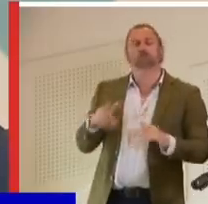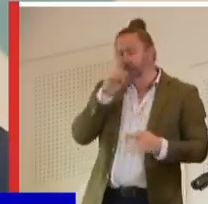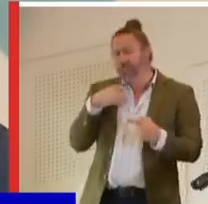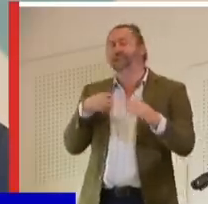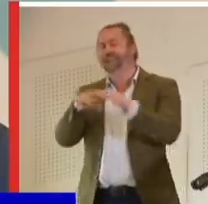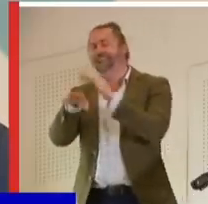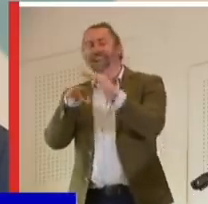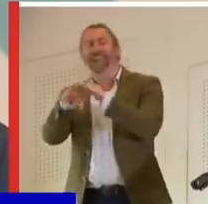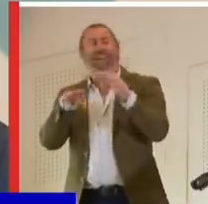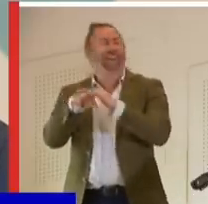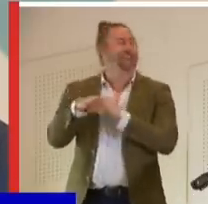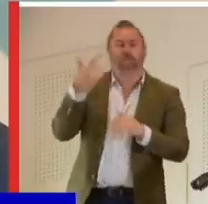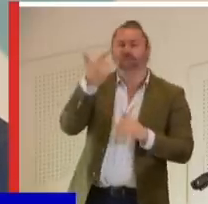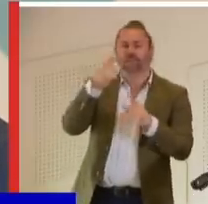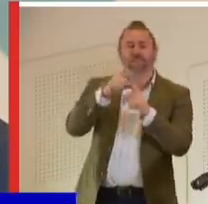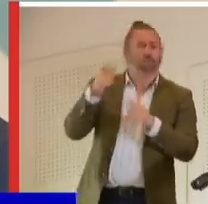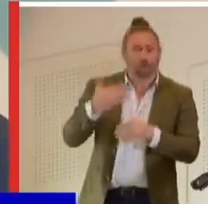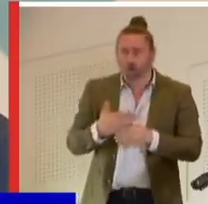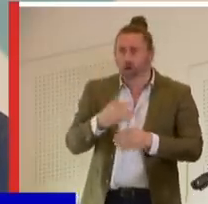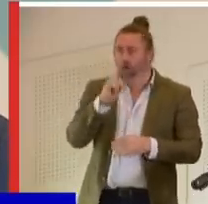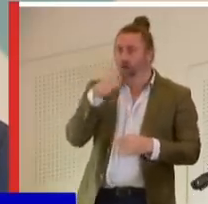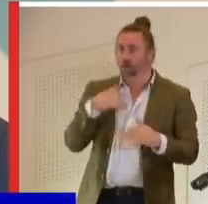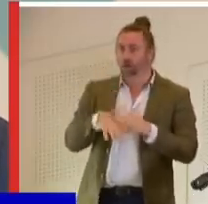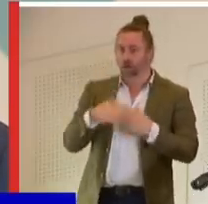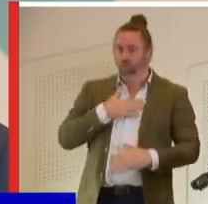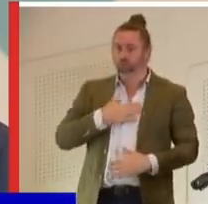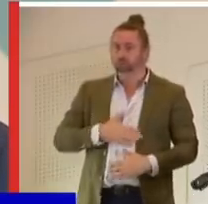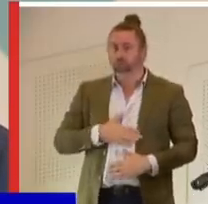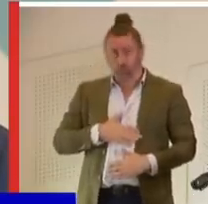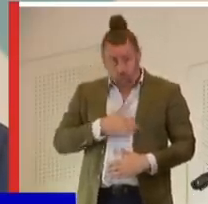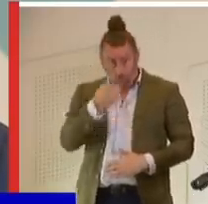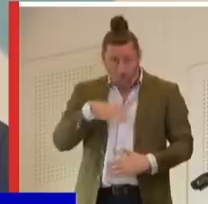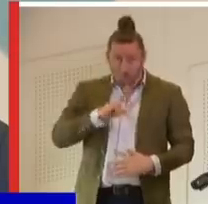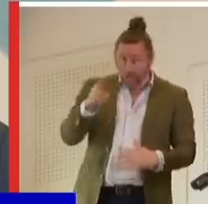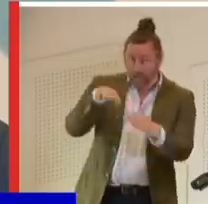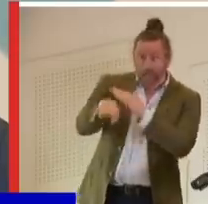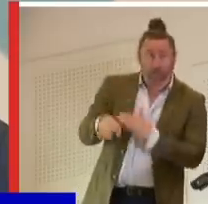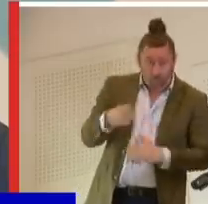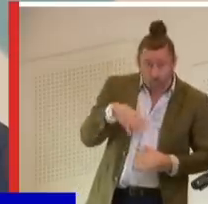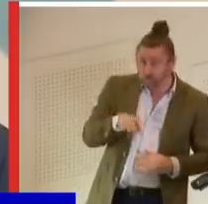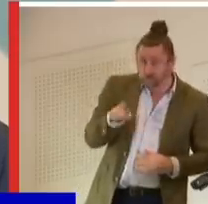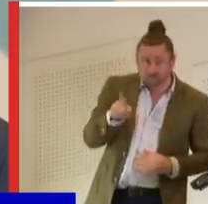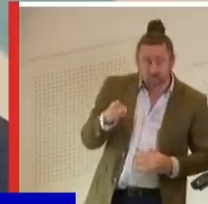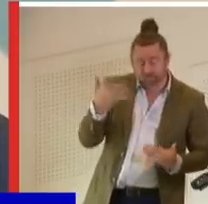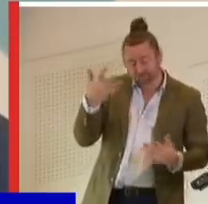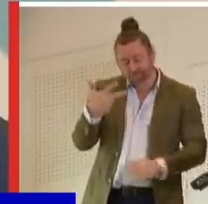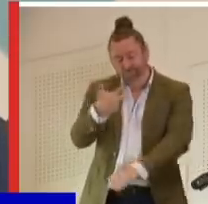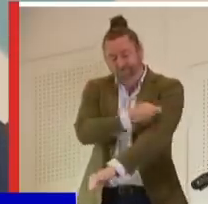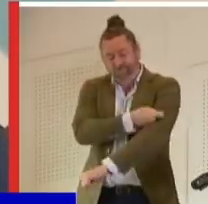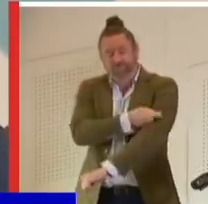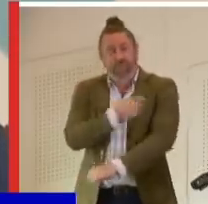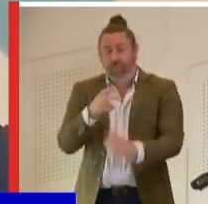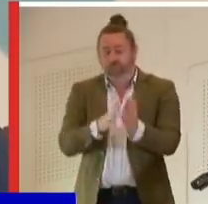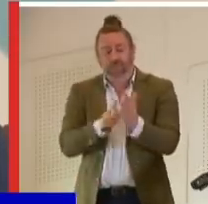go to after the 17th of December. And if you want to continue to go to those venues and businesses that